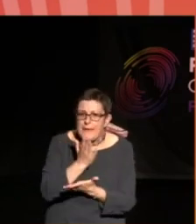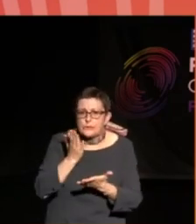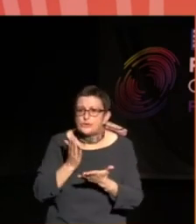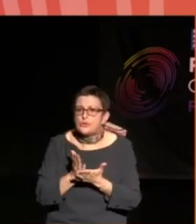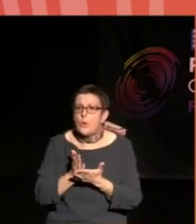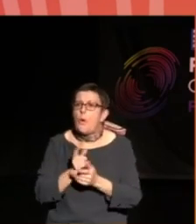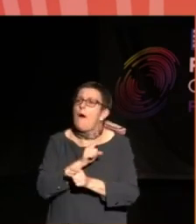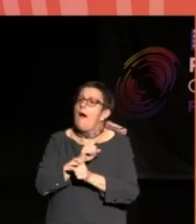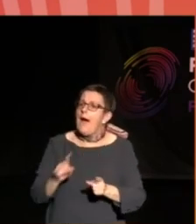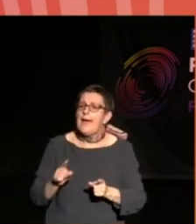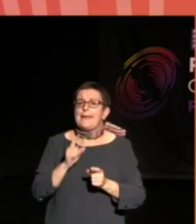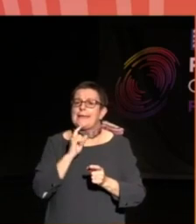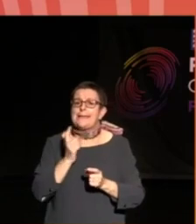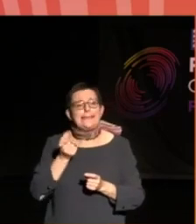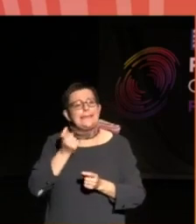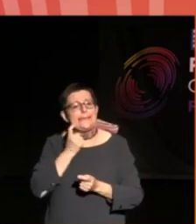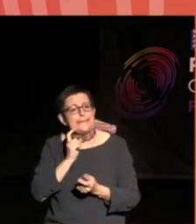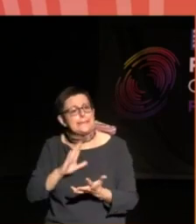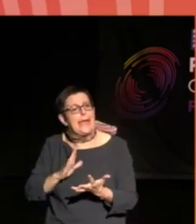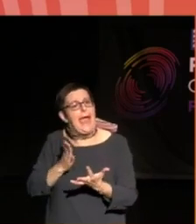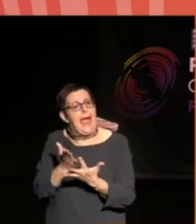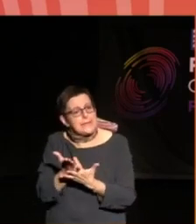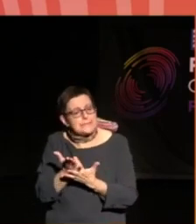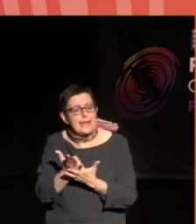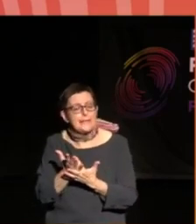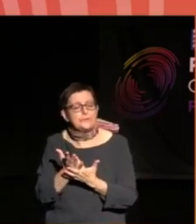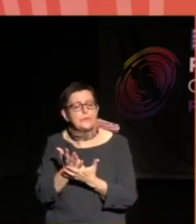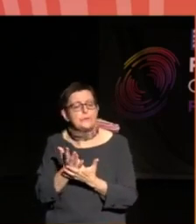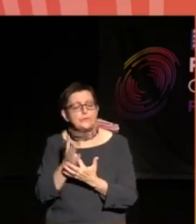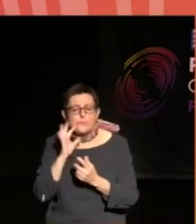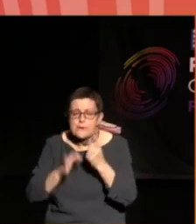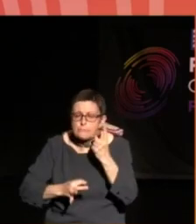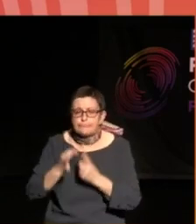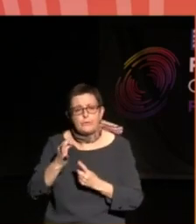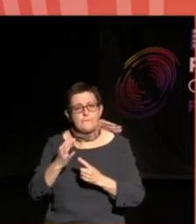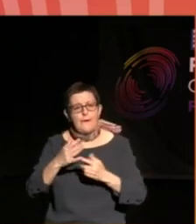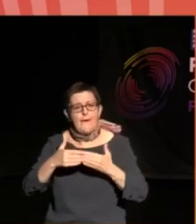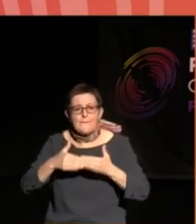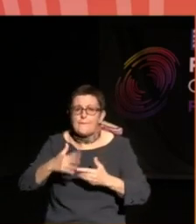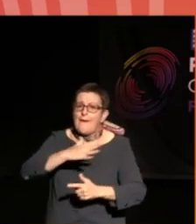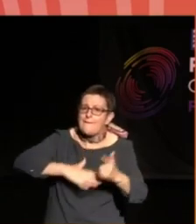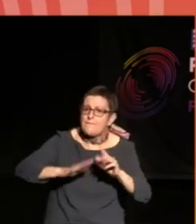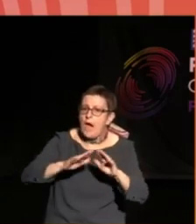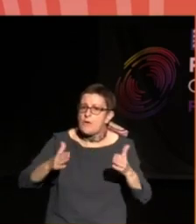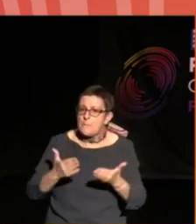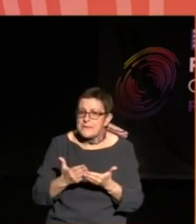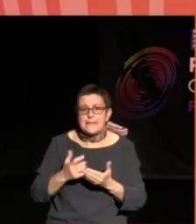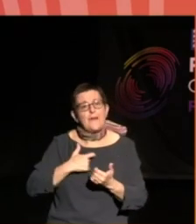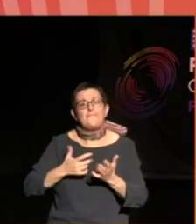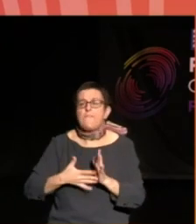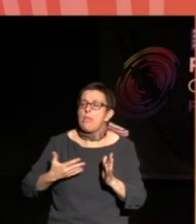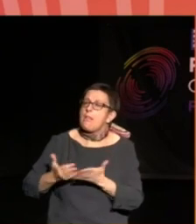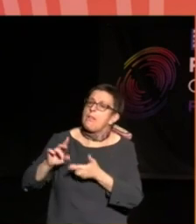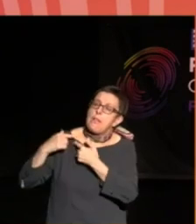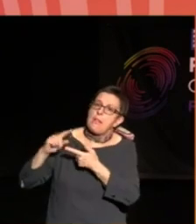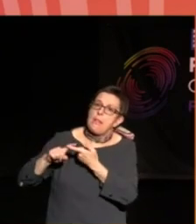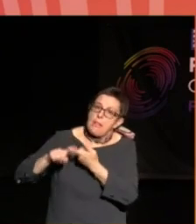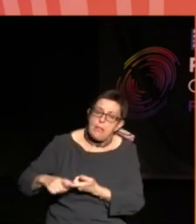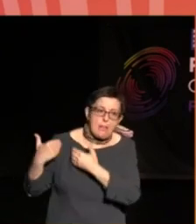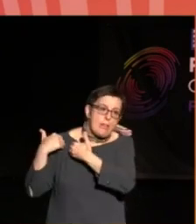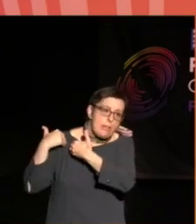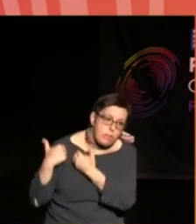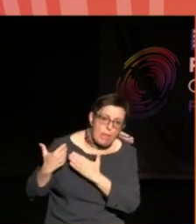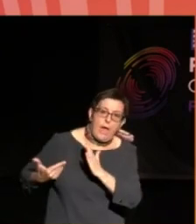an impact within an organisation, yeah, and it doesn't feel like an add-on. Yeah, great question to consider. And I was thinking, Kimberly, from